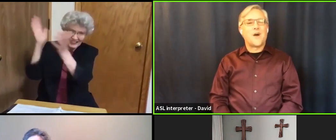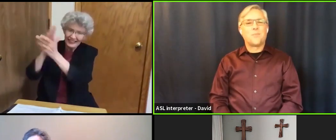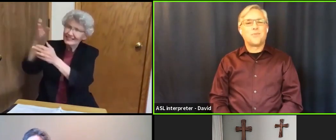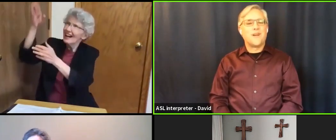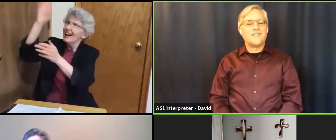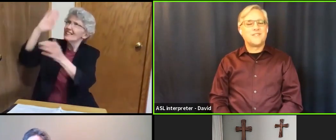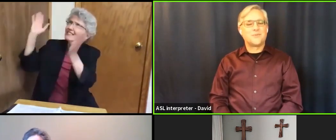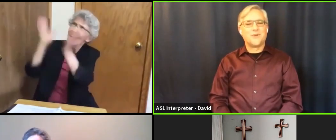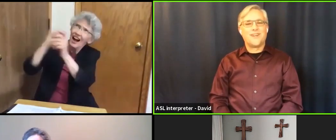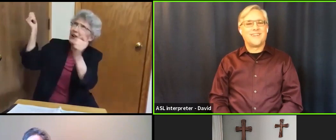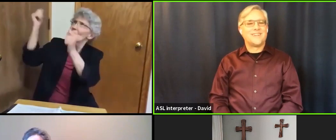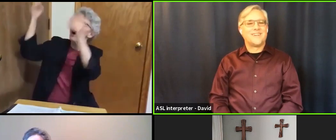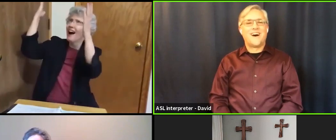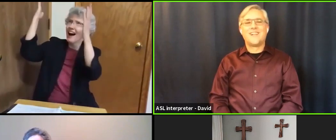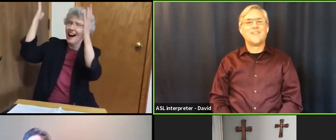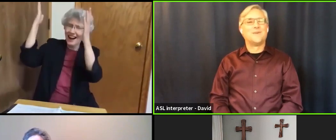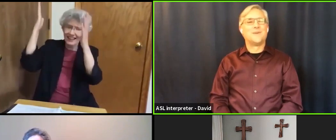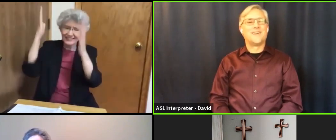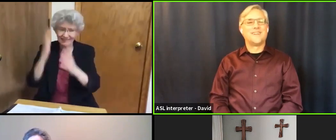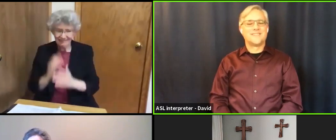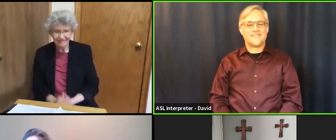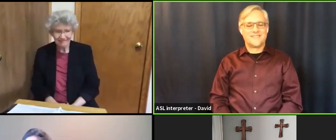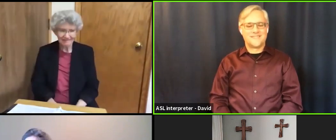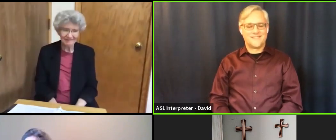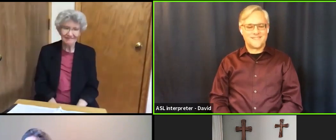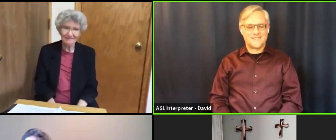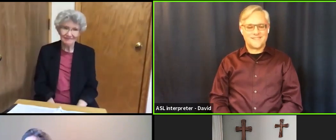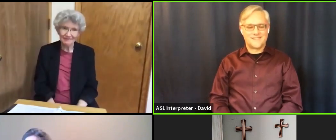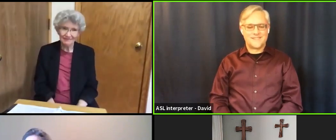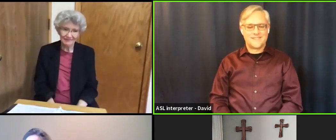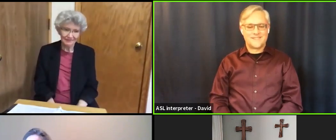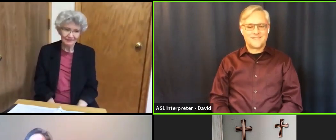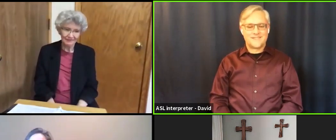Let our praises ring. Hallelujah.